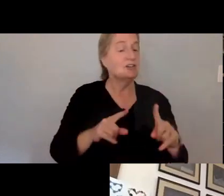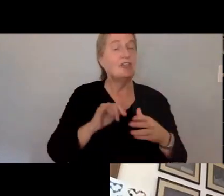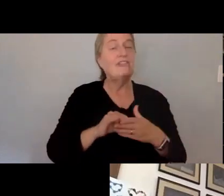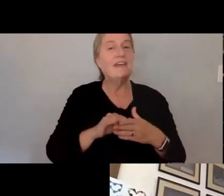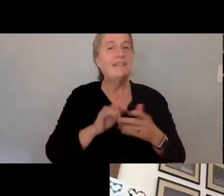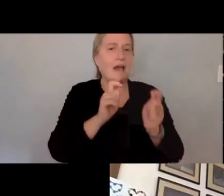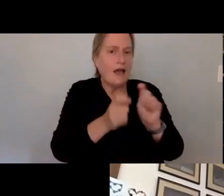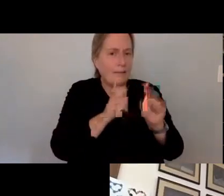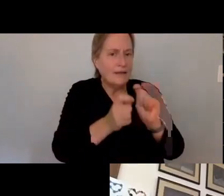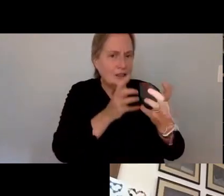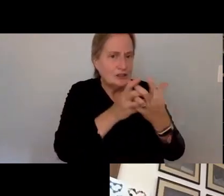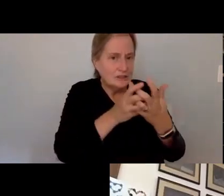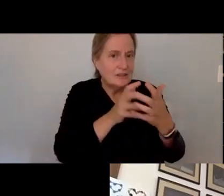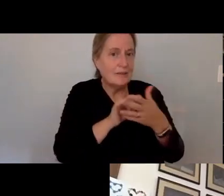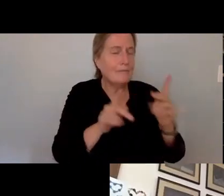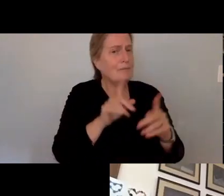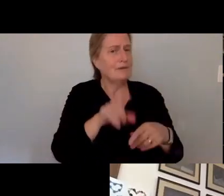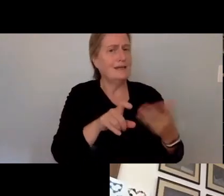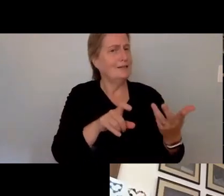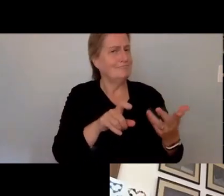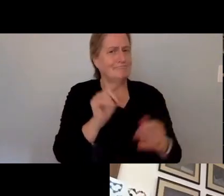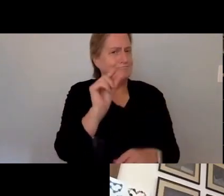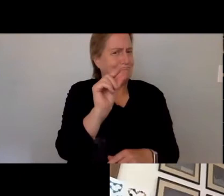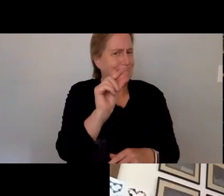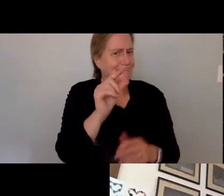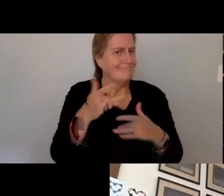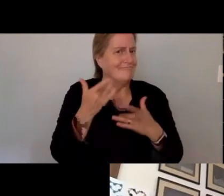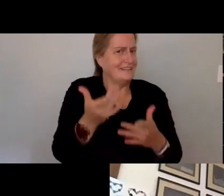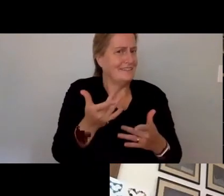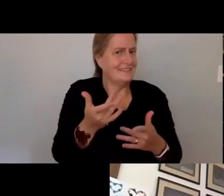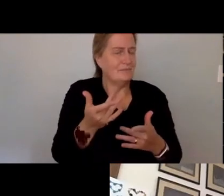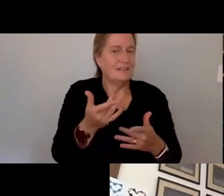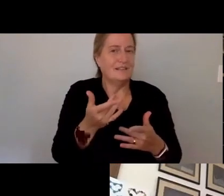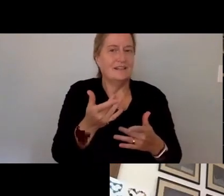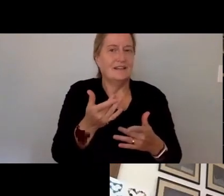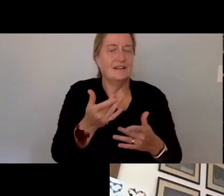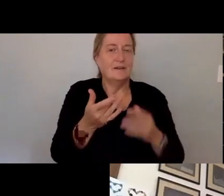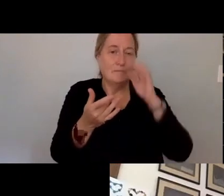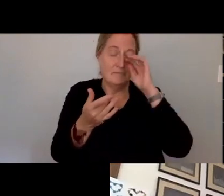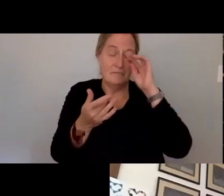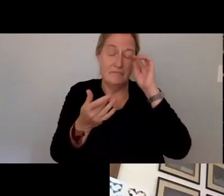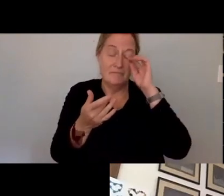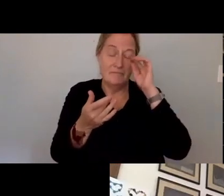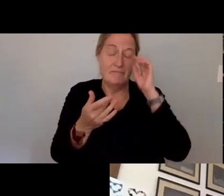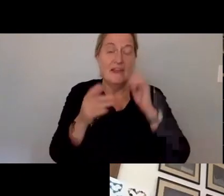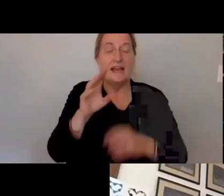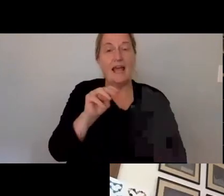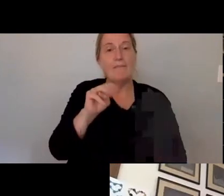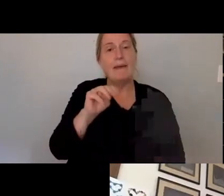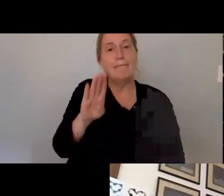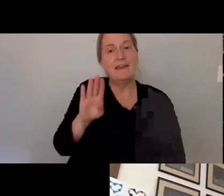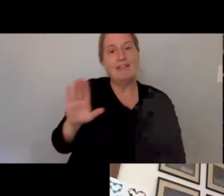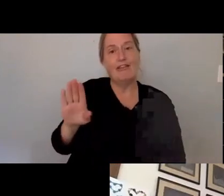slight. But MMB runs it, and their job is to do budgeting, and they don't really understand the challenge of this,